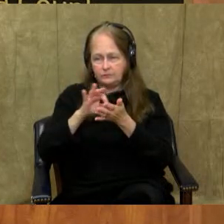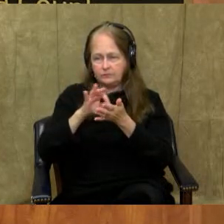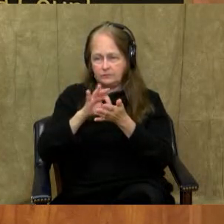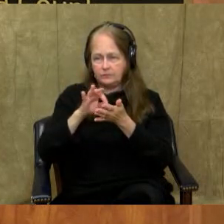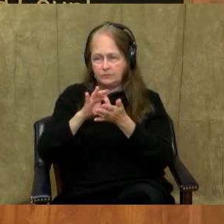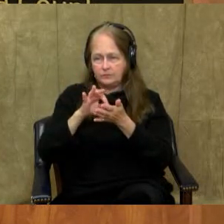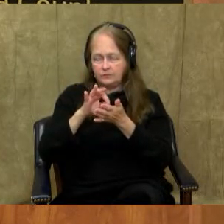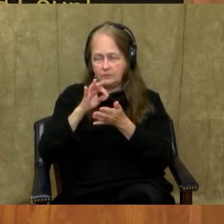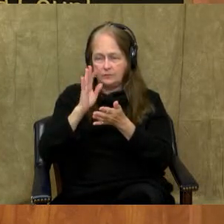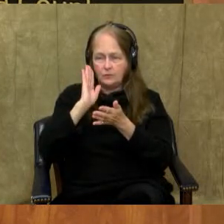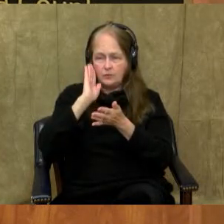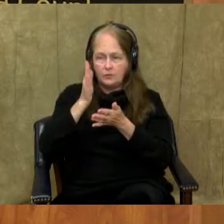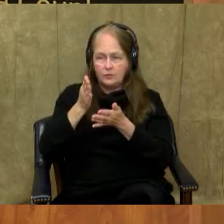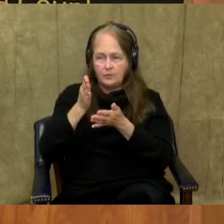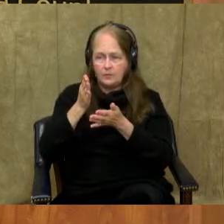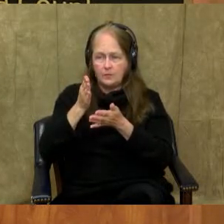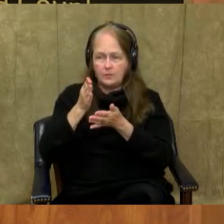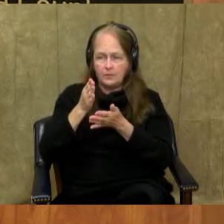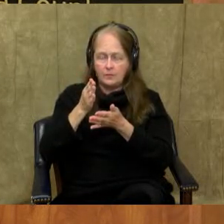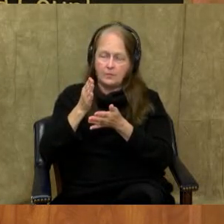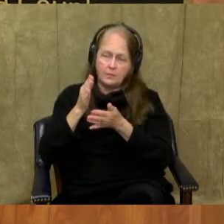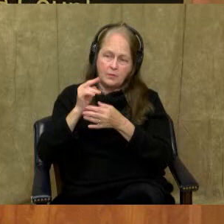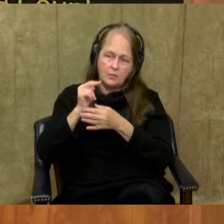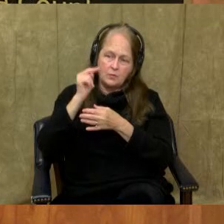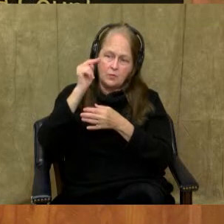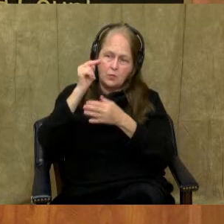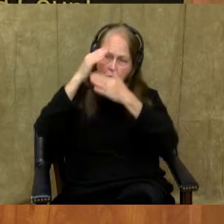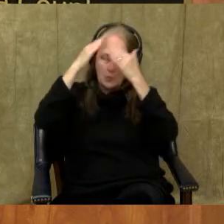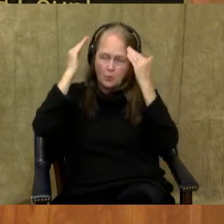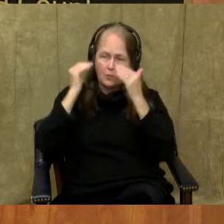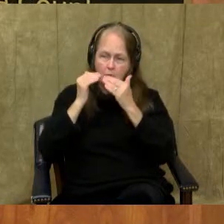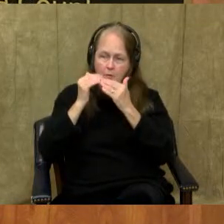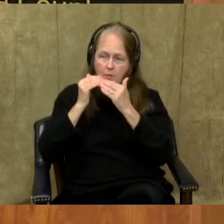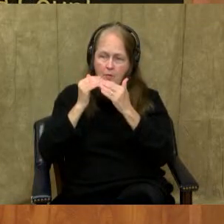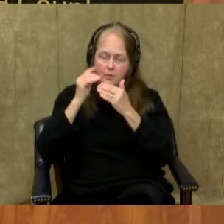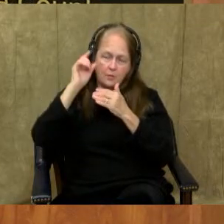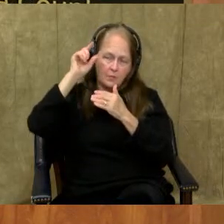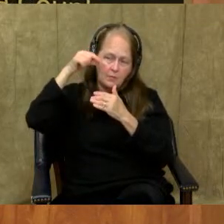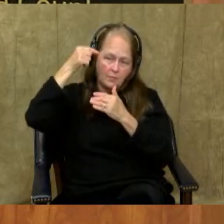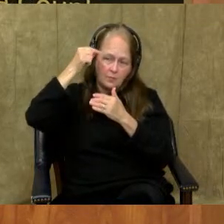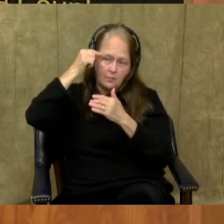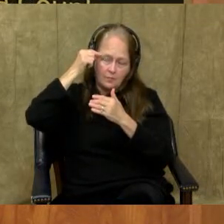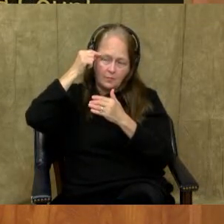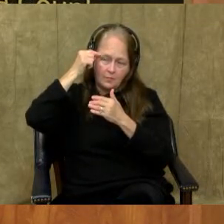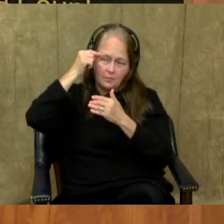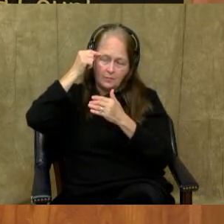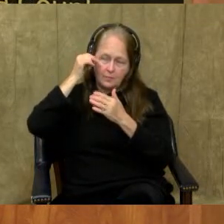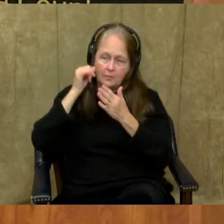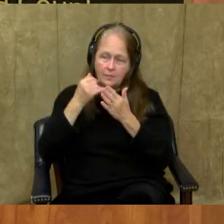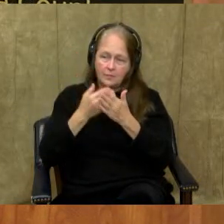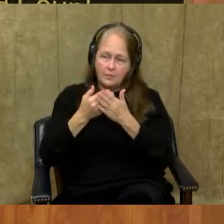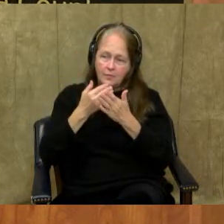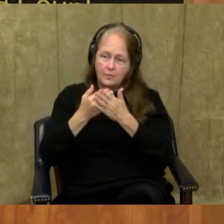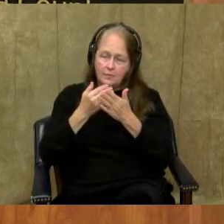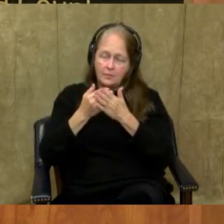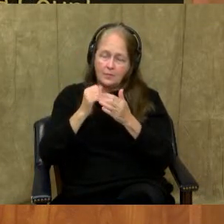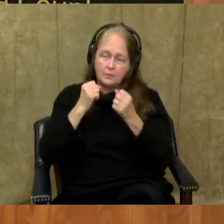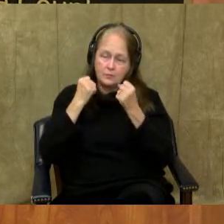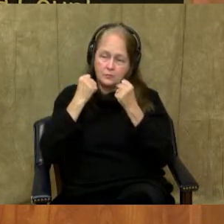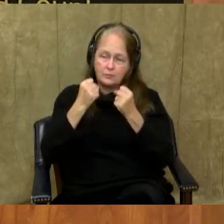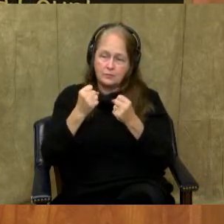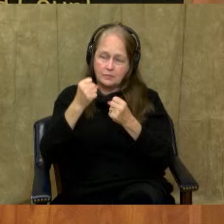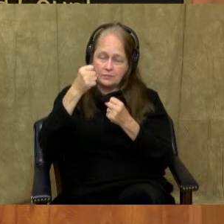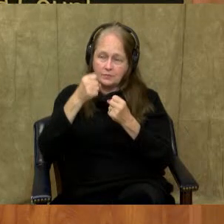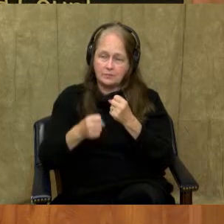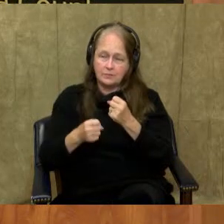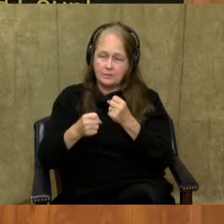explanations, and that is, you know, the North Korean government is a communist government. Their economy is not nearly as strong as South